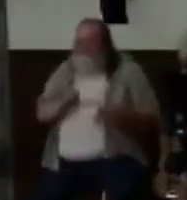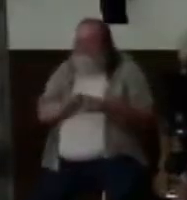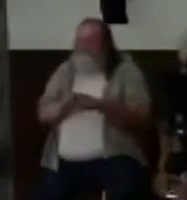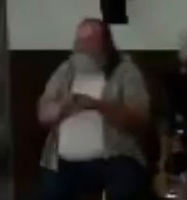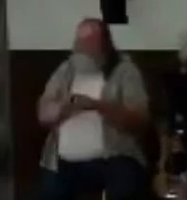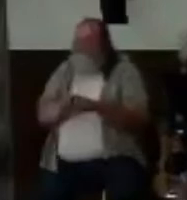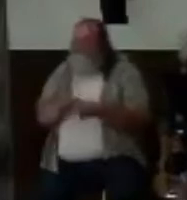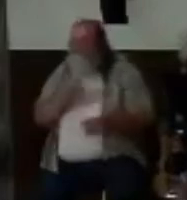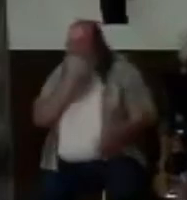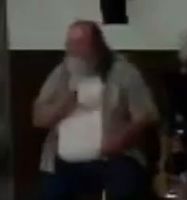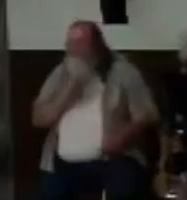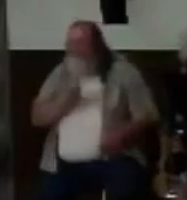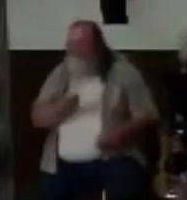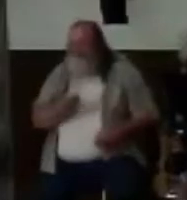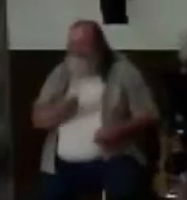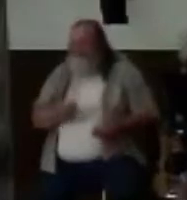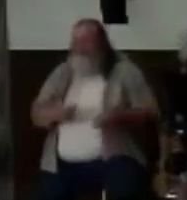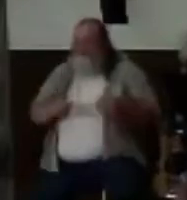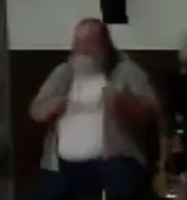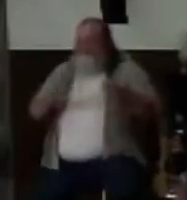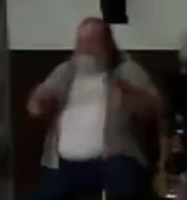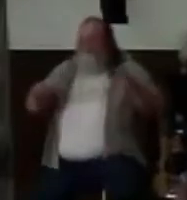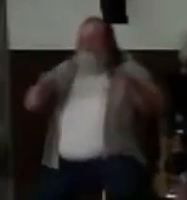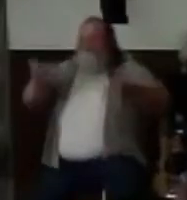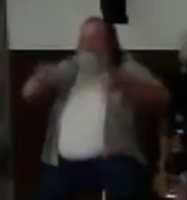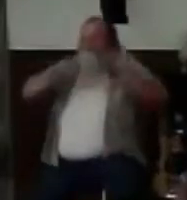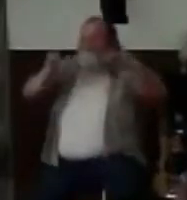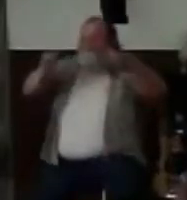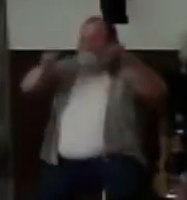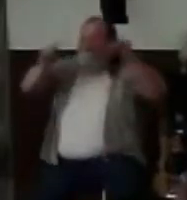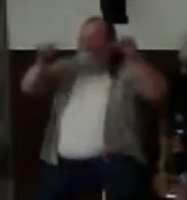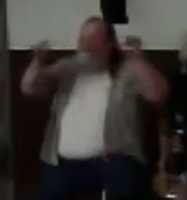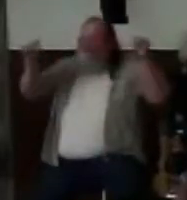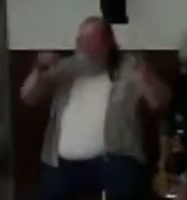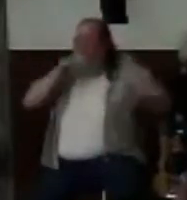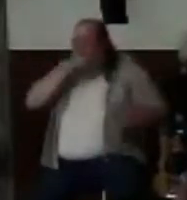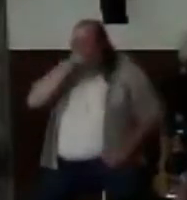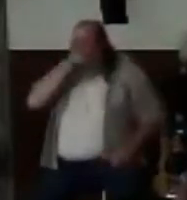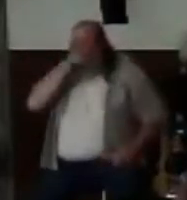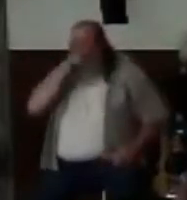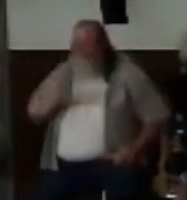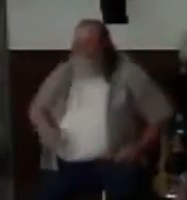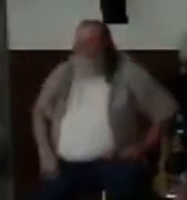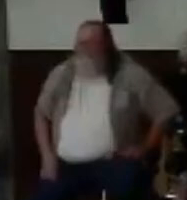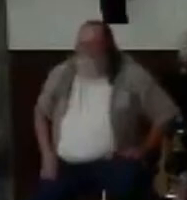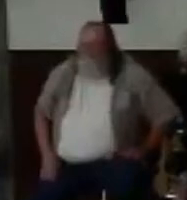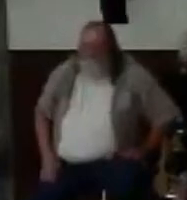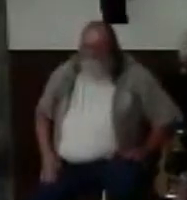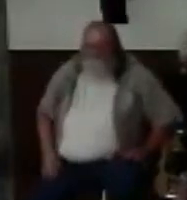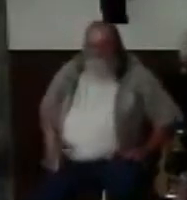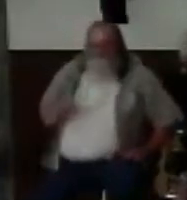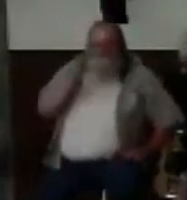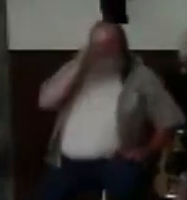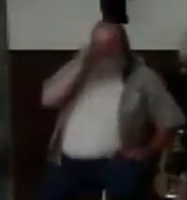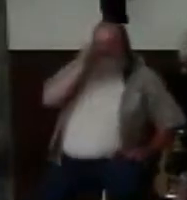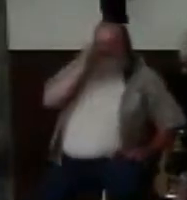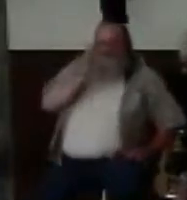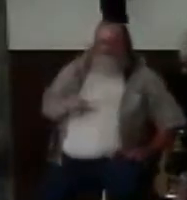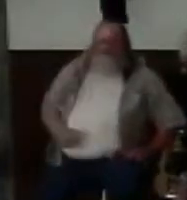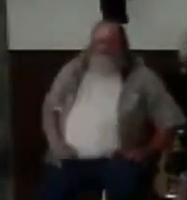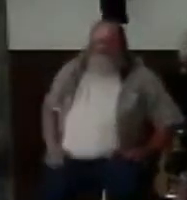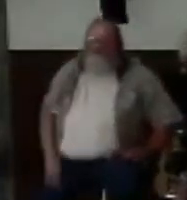Things weren't that different back then. I mean, aside from like modern technology, transportation,